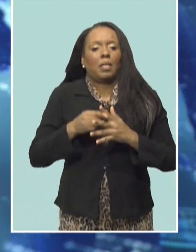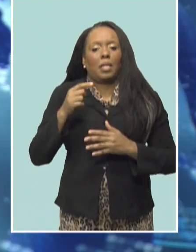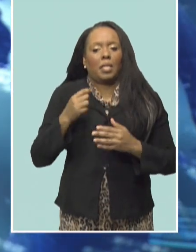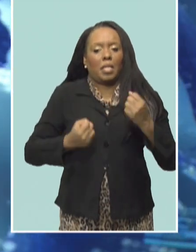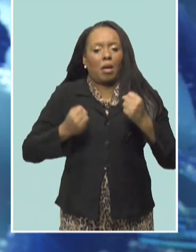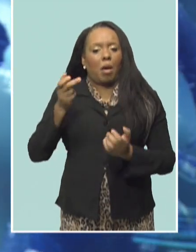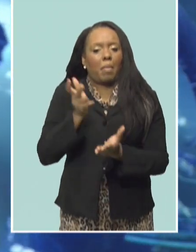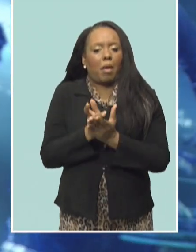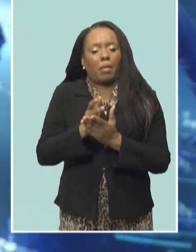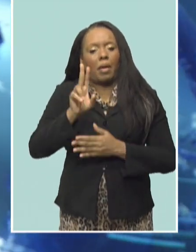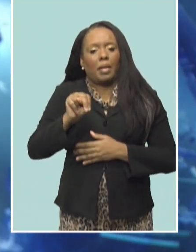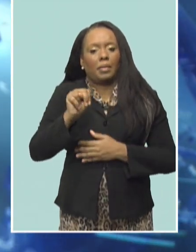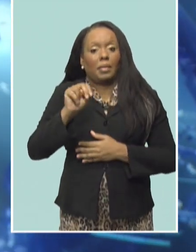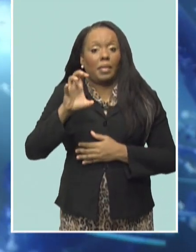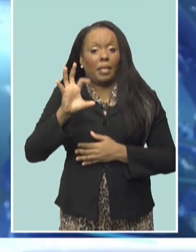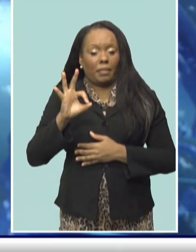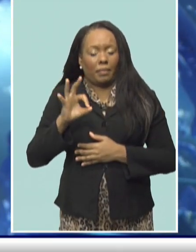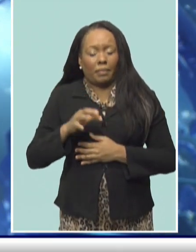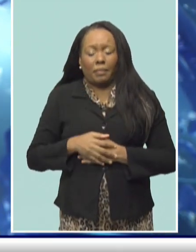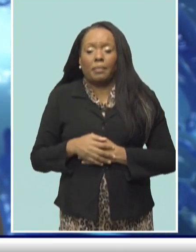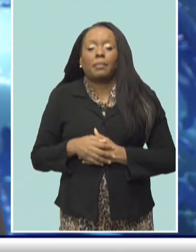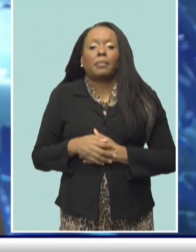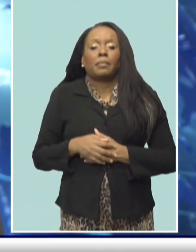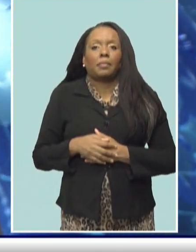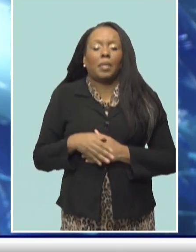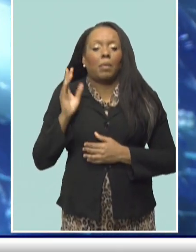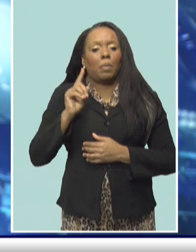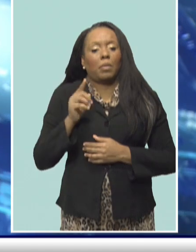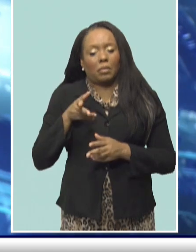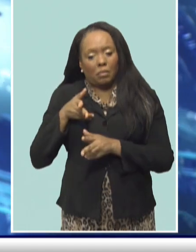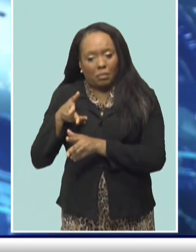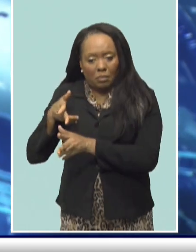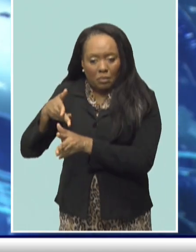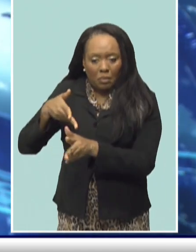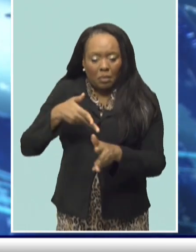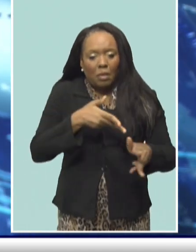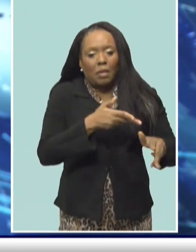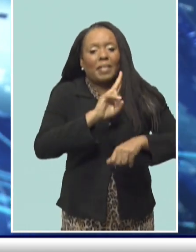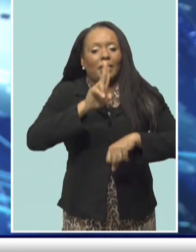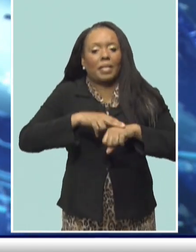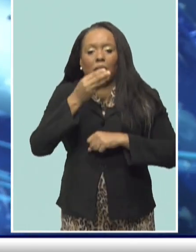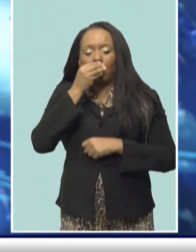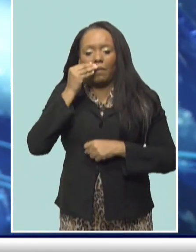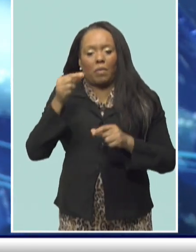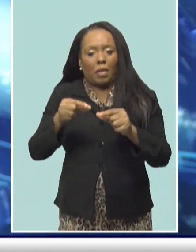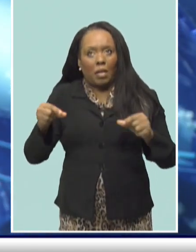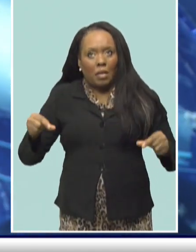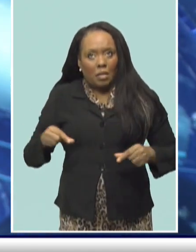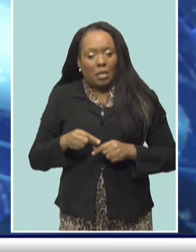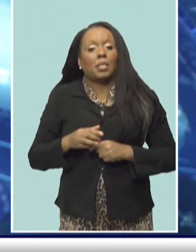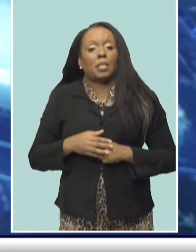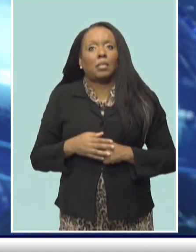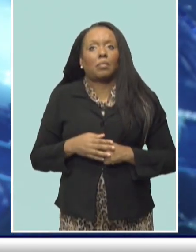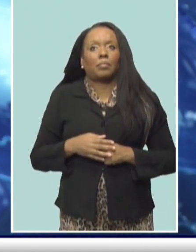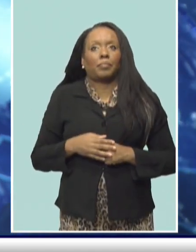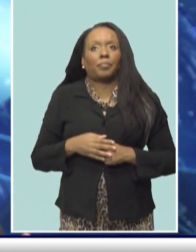Foundation. And we're going to take the route which takes us to Botanical Gardens, where on each stop, we're going to be there for